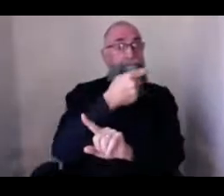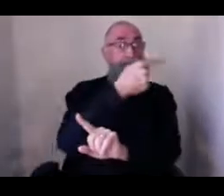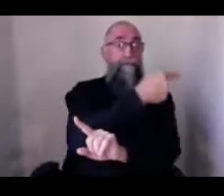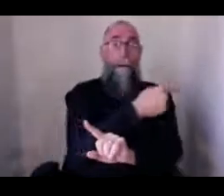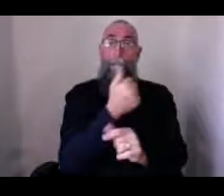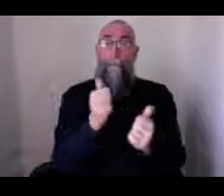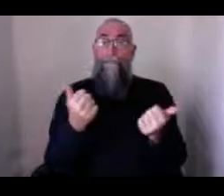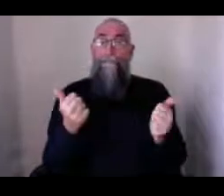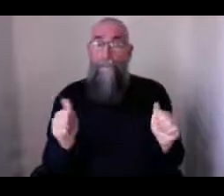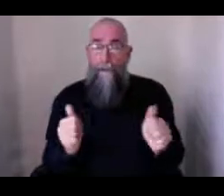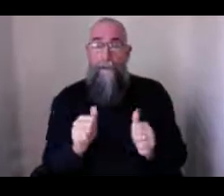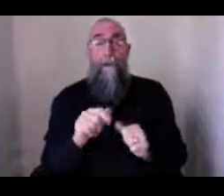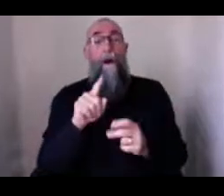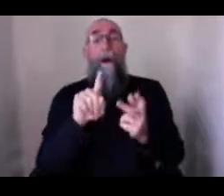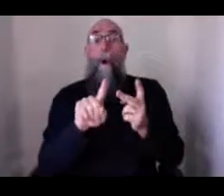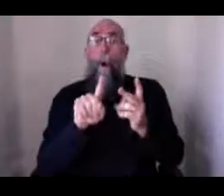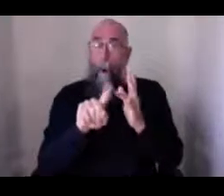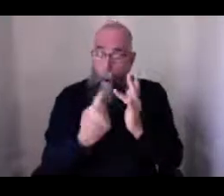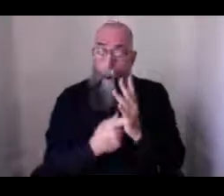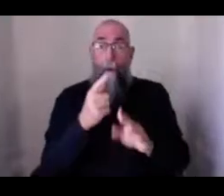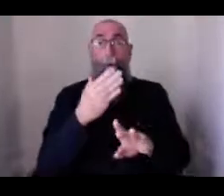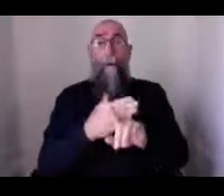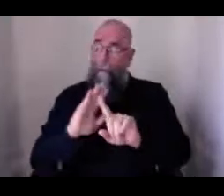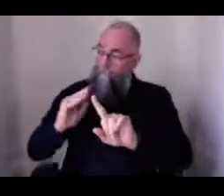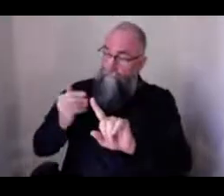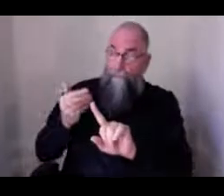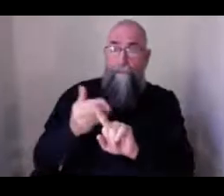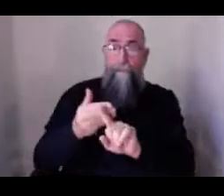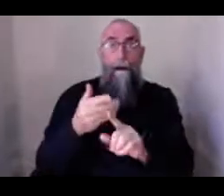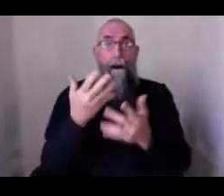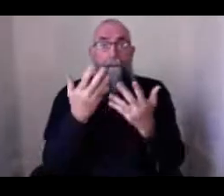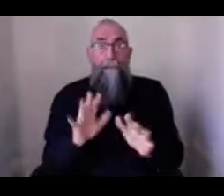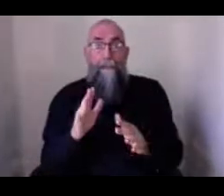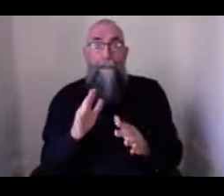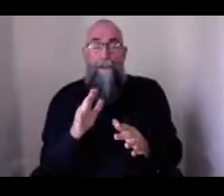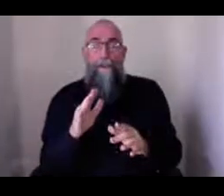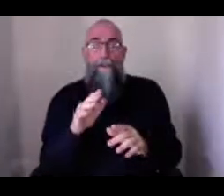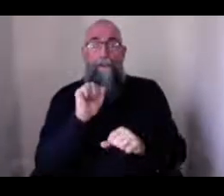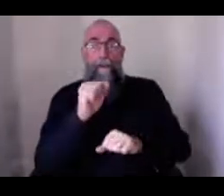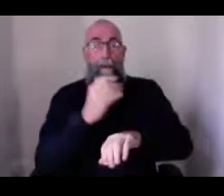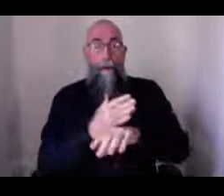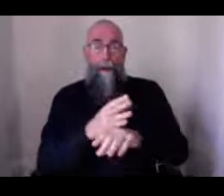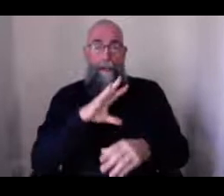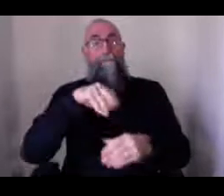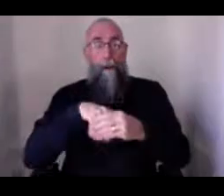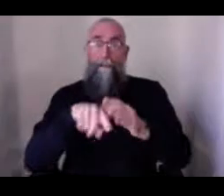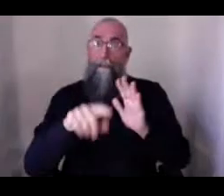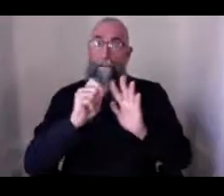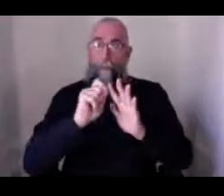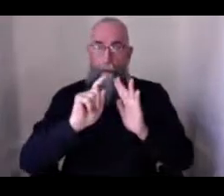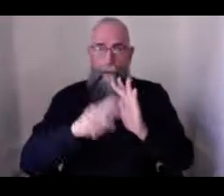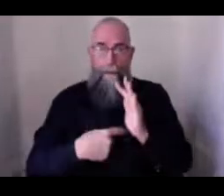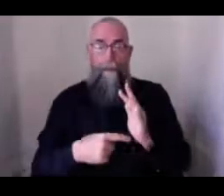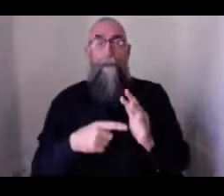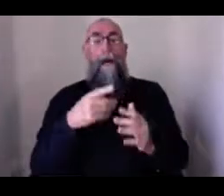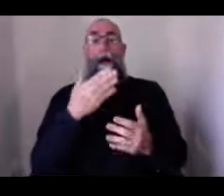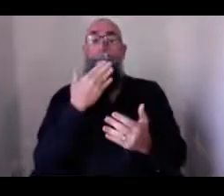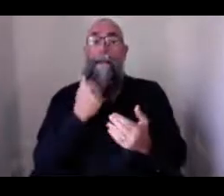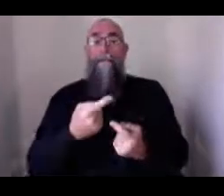done to date on the project itself. You can provide these samples as links to YouTube or